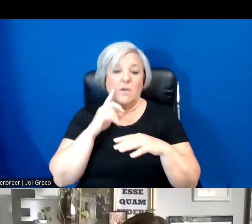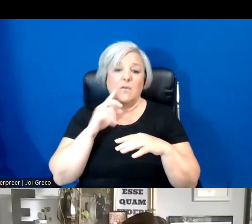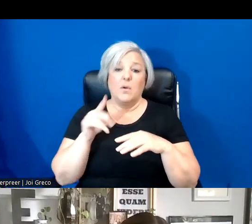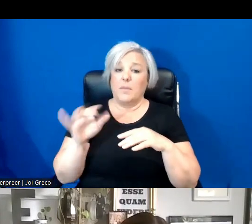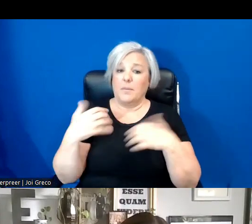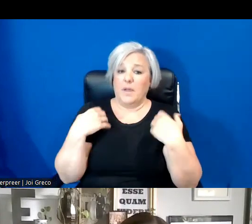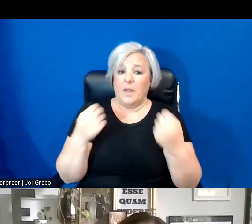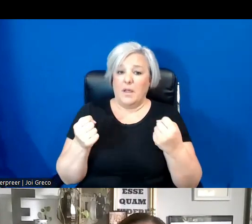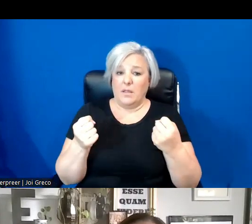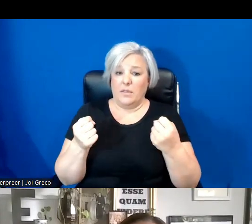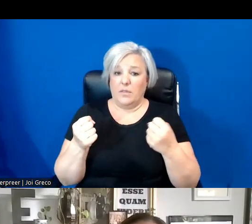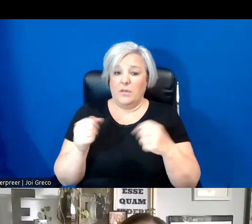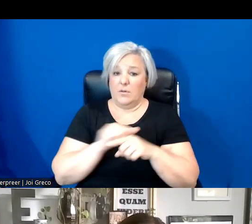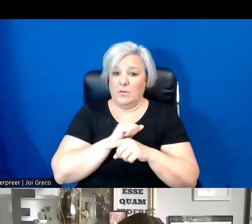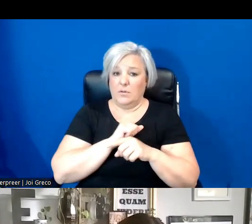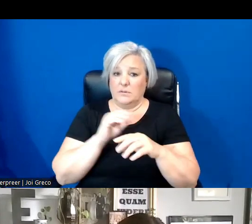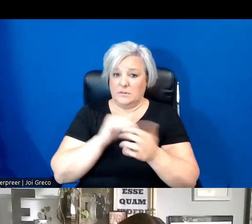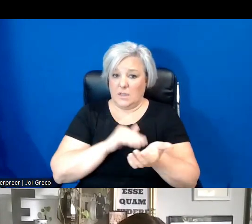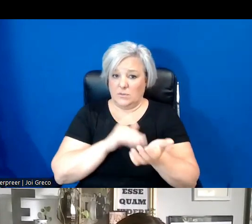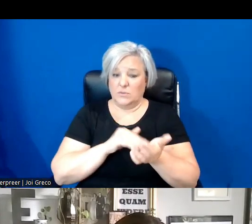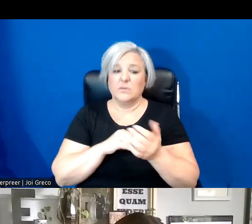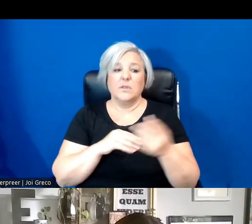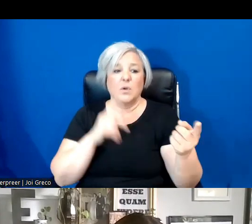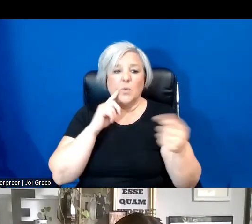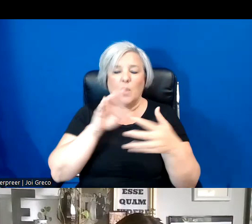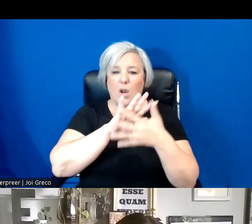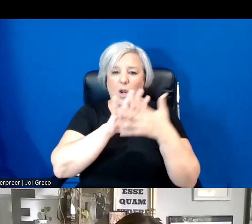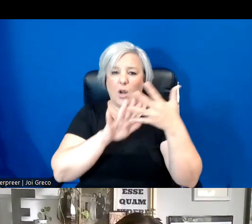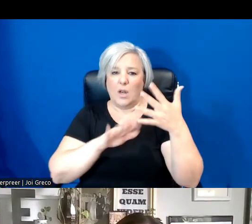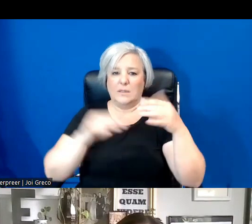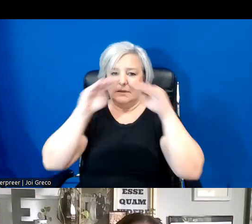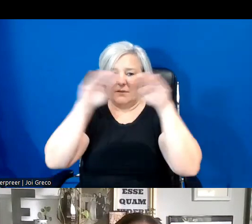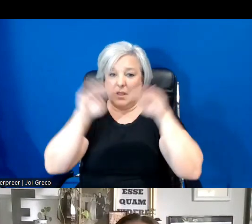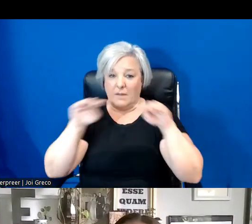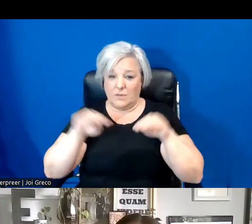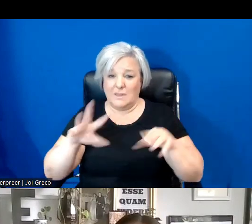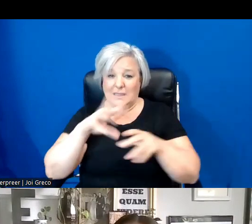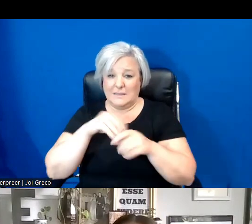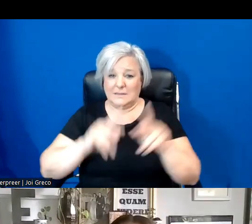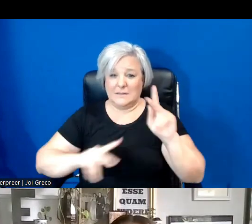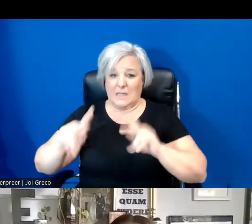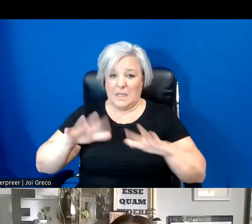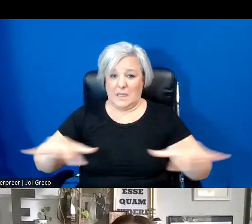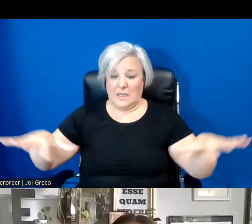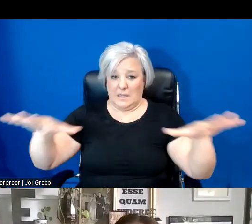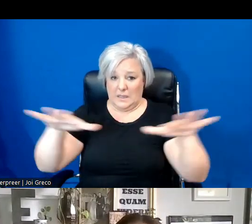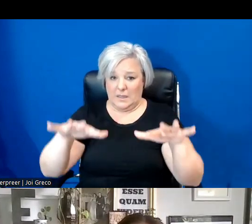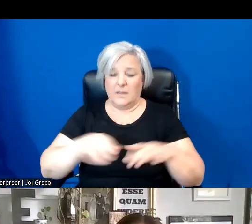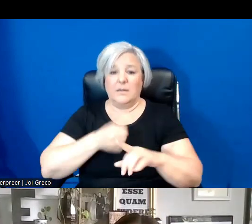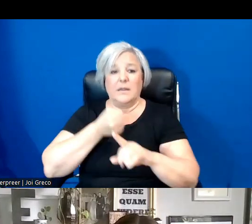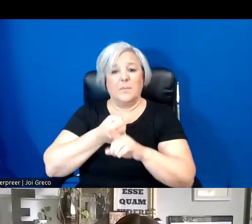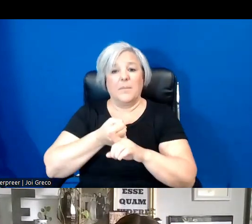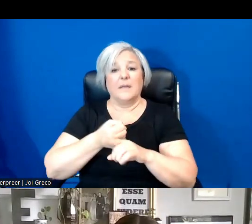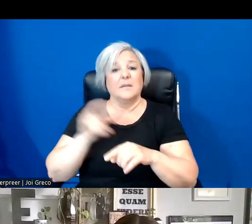health practitioners, we look at building protective factors at the societal level. Examples of this in terms of impacting